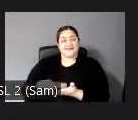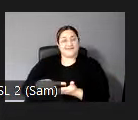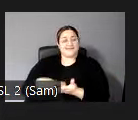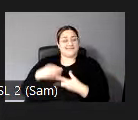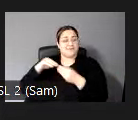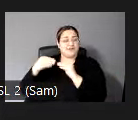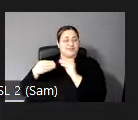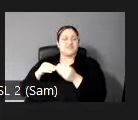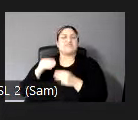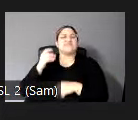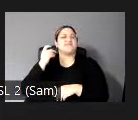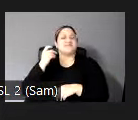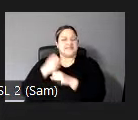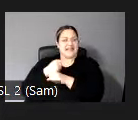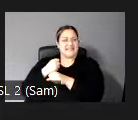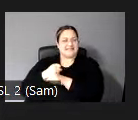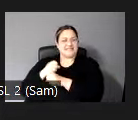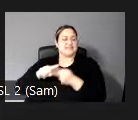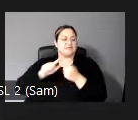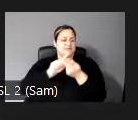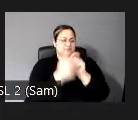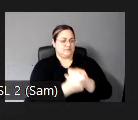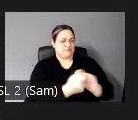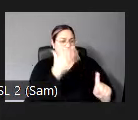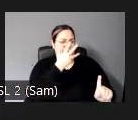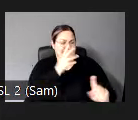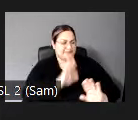way. So, and specific to Ontario. So look at how many,